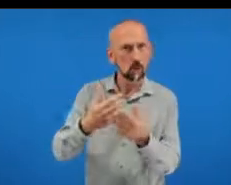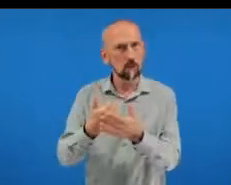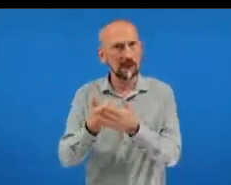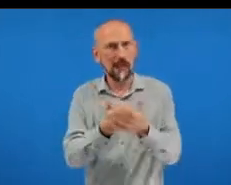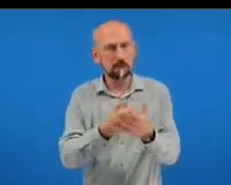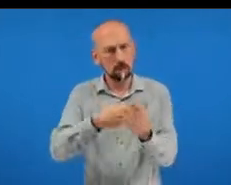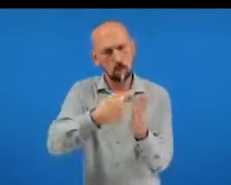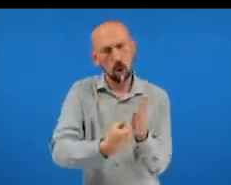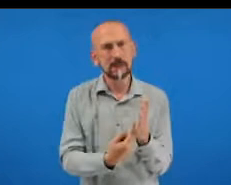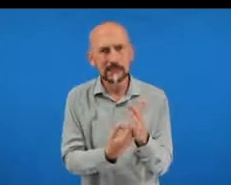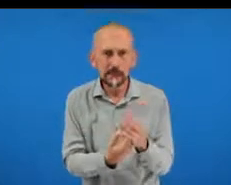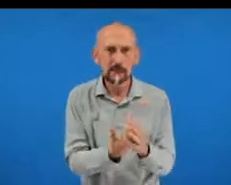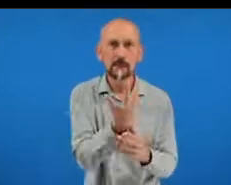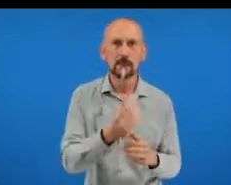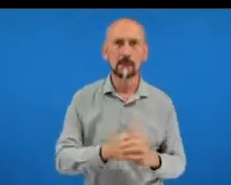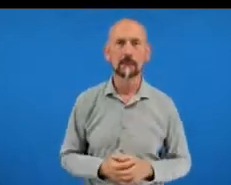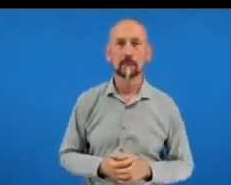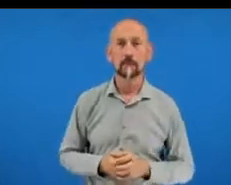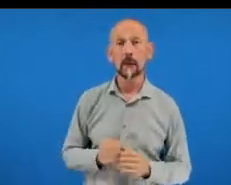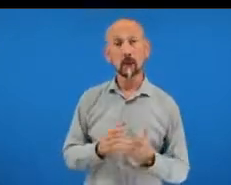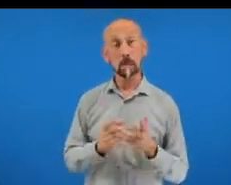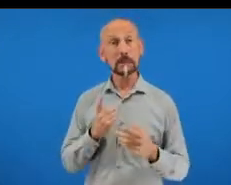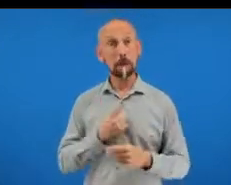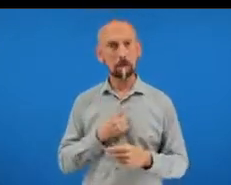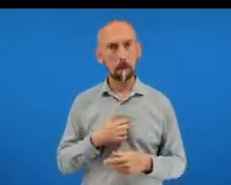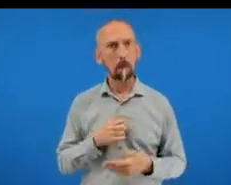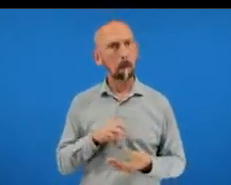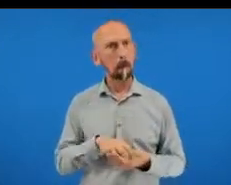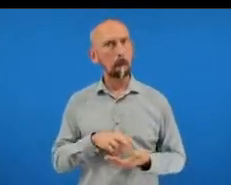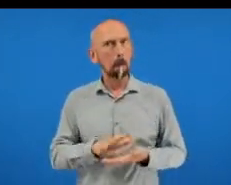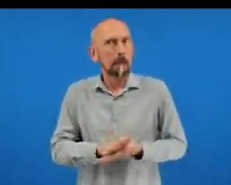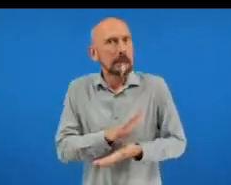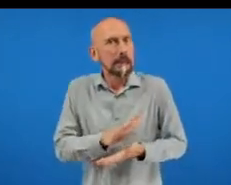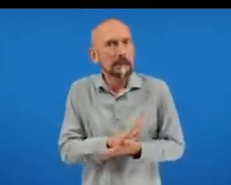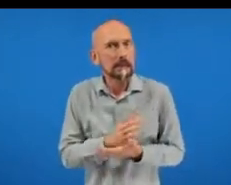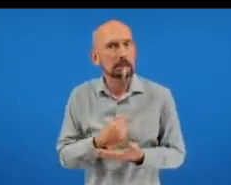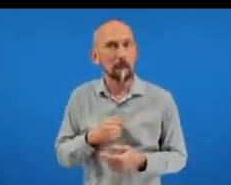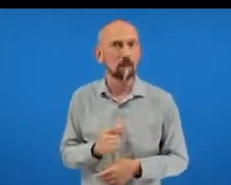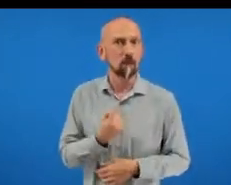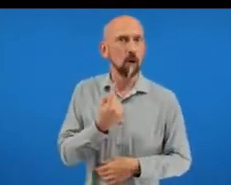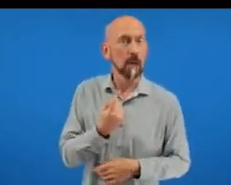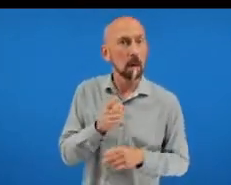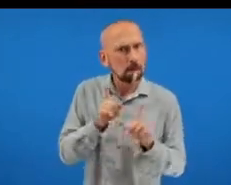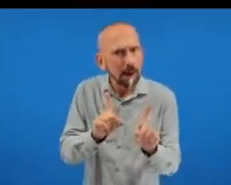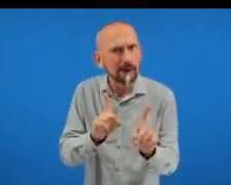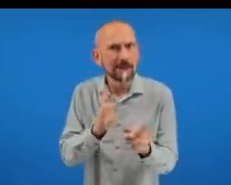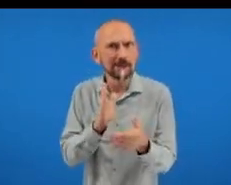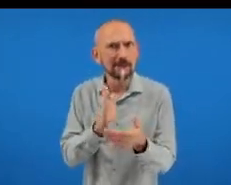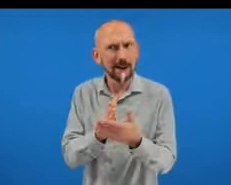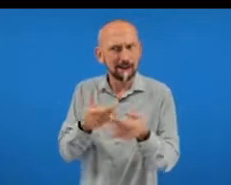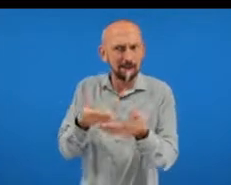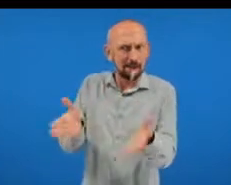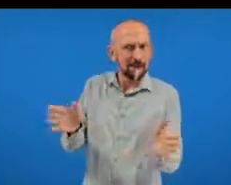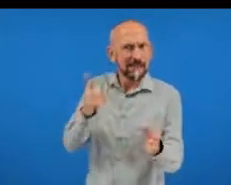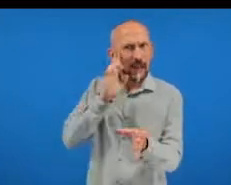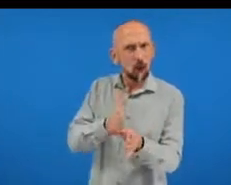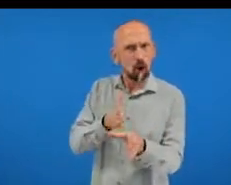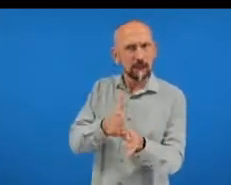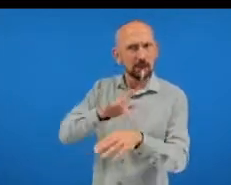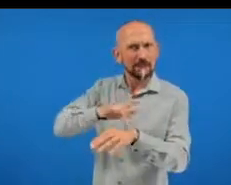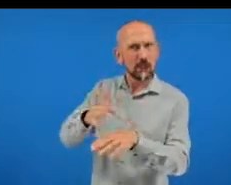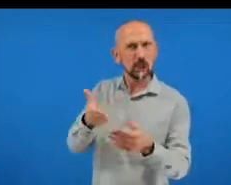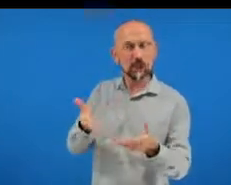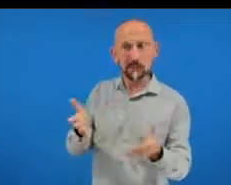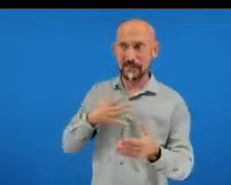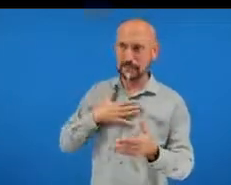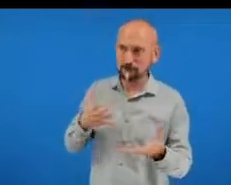first personally, in terms of the wider profession, what I'd like to say is, please, if you have an